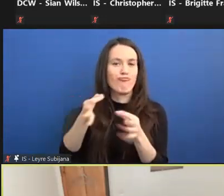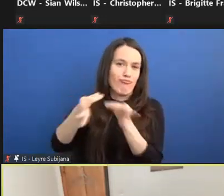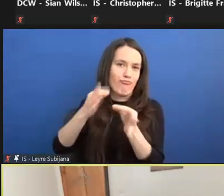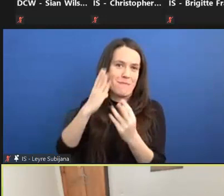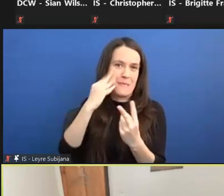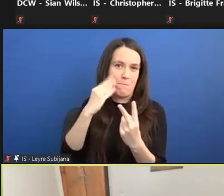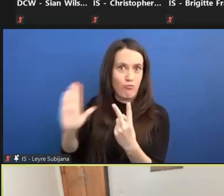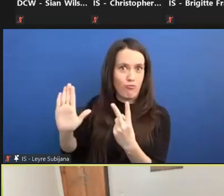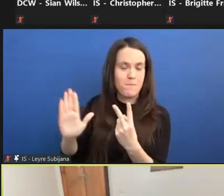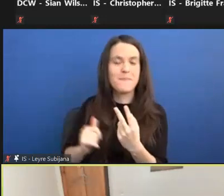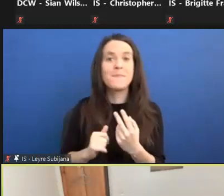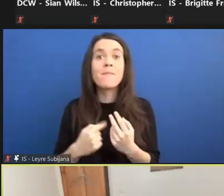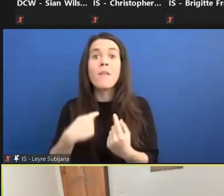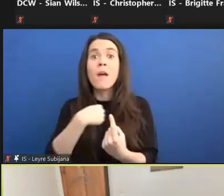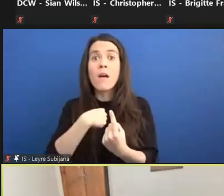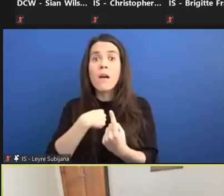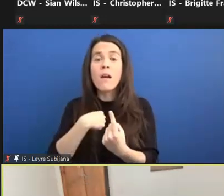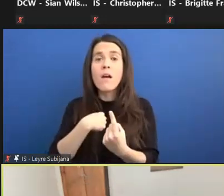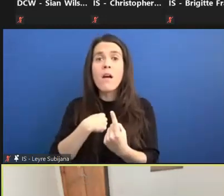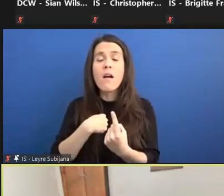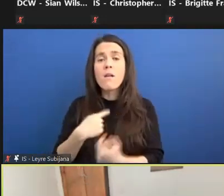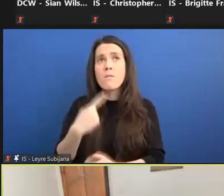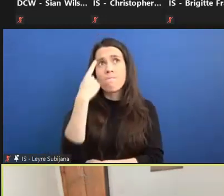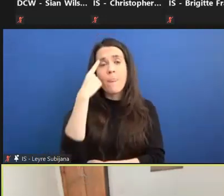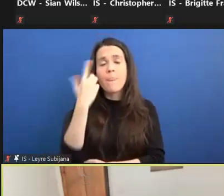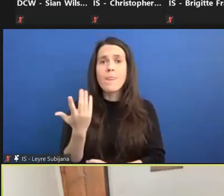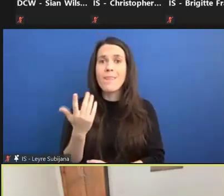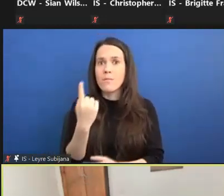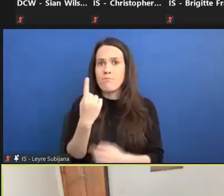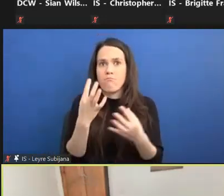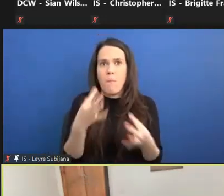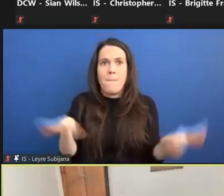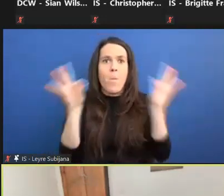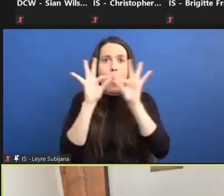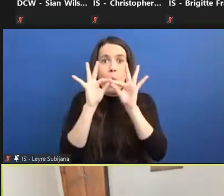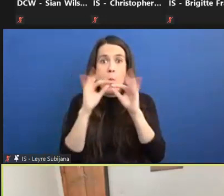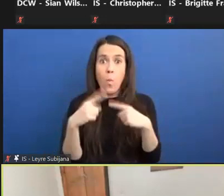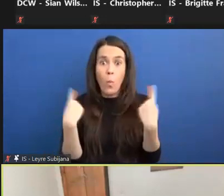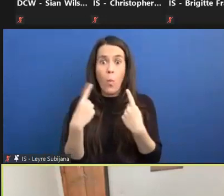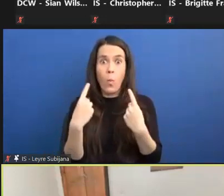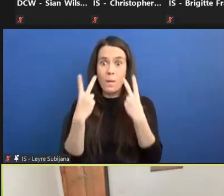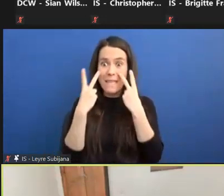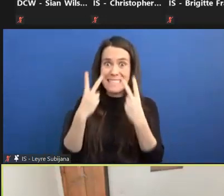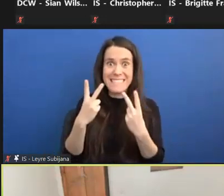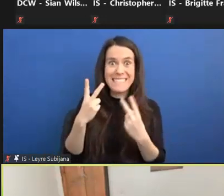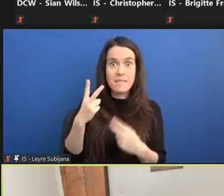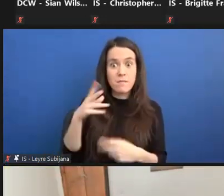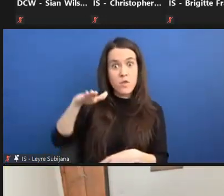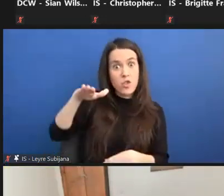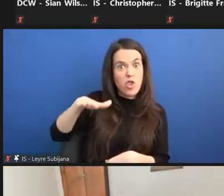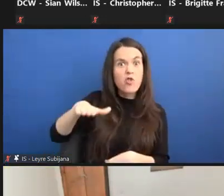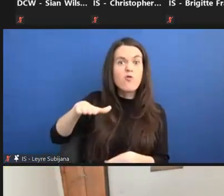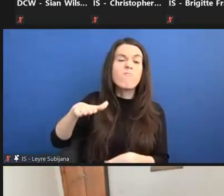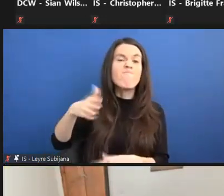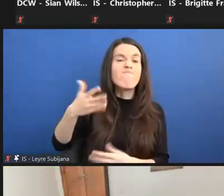But certainly, I mean, I think one of the most important things that we can do is recognize the children's language deficit